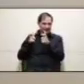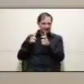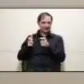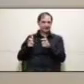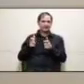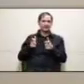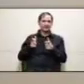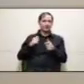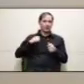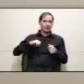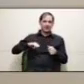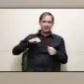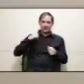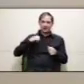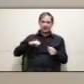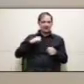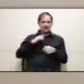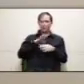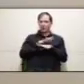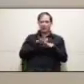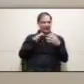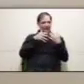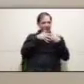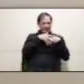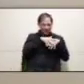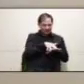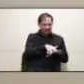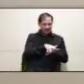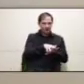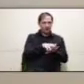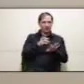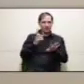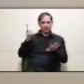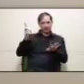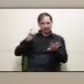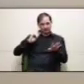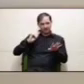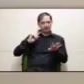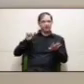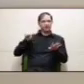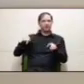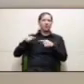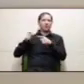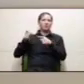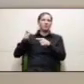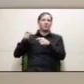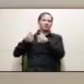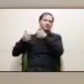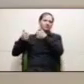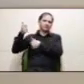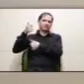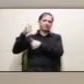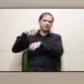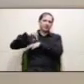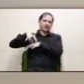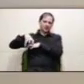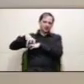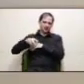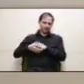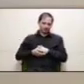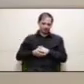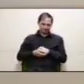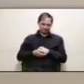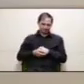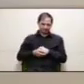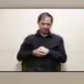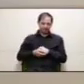the municipality's non-implementation of directives issued by the provincial executive reps. Again, Chair, I would